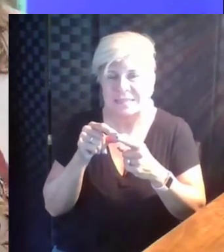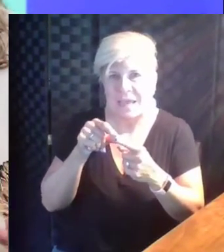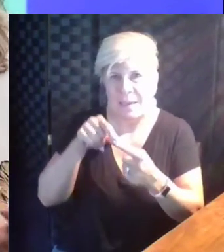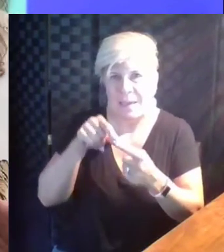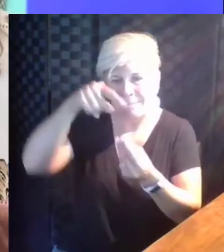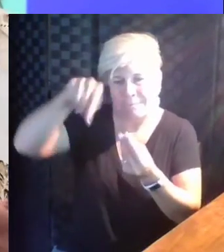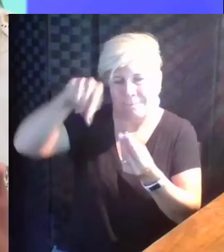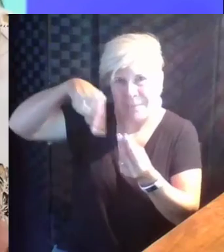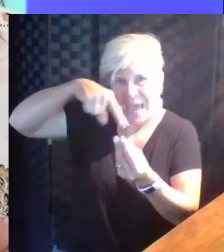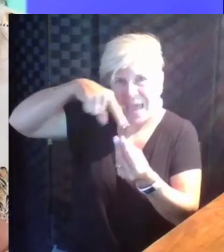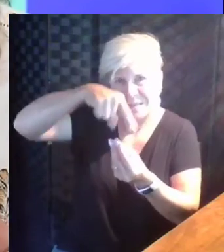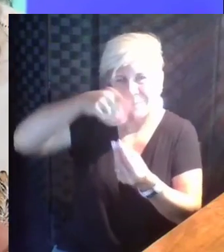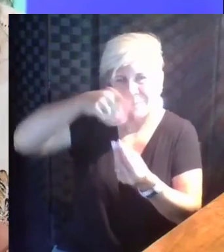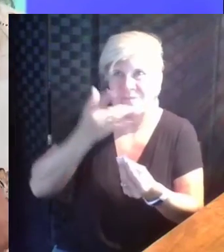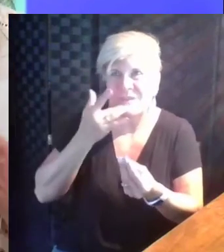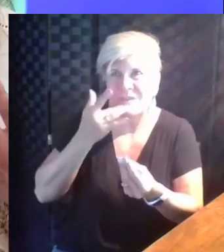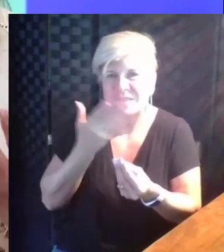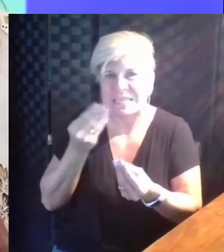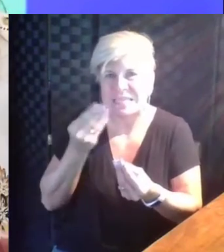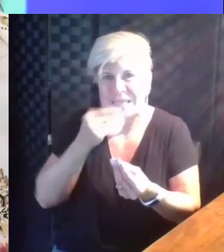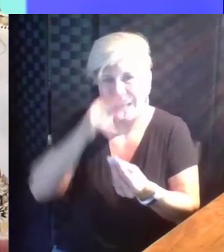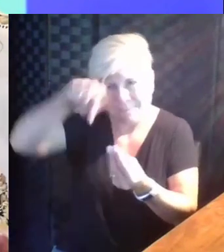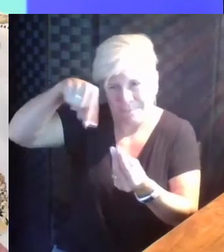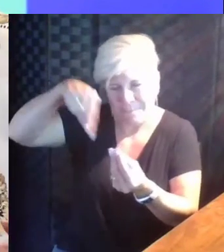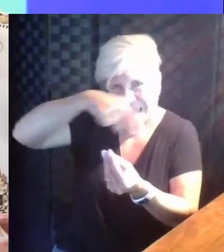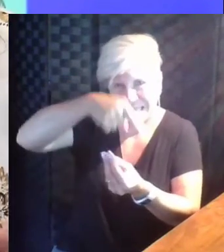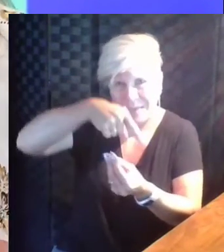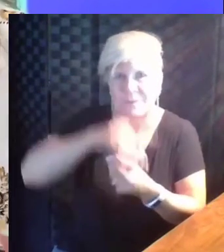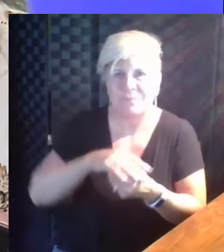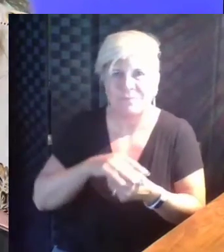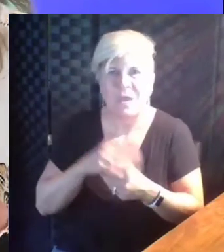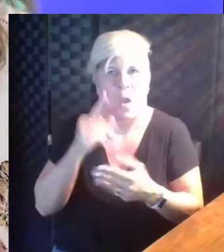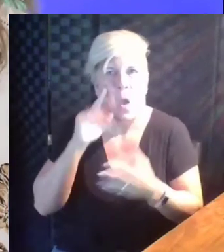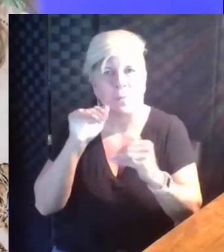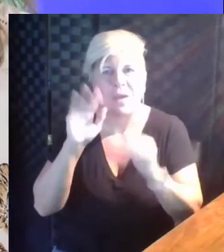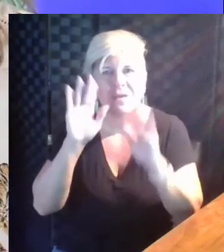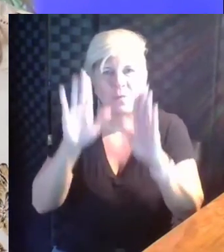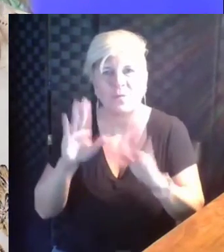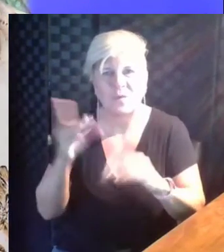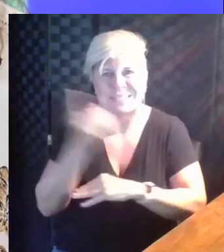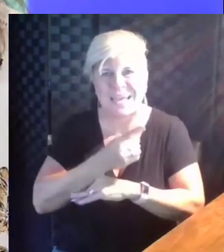of my very favorite things to eat, and it's a great summer food. I hope you had a